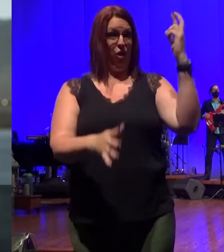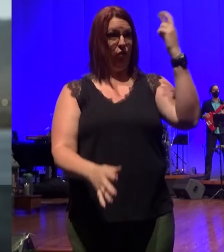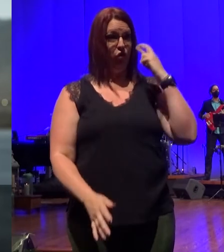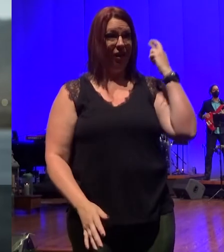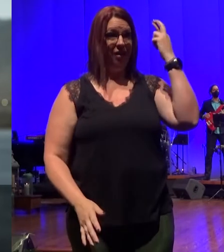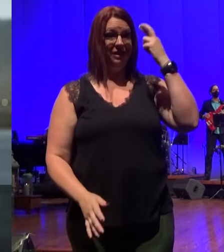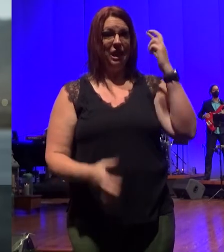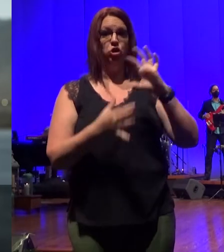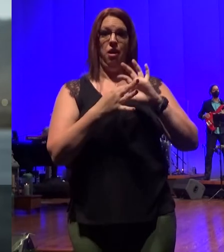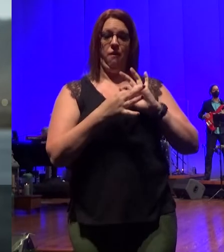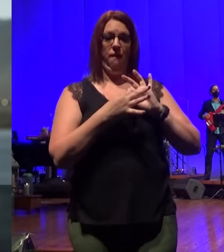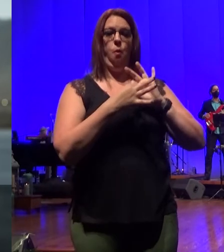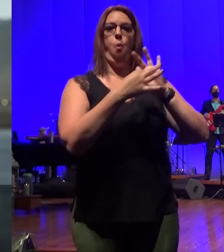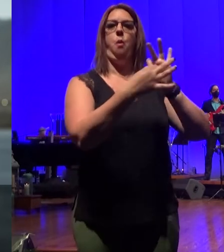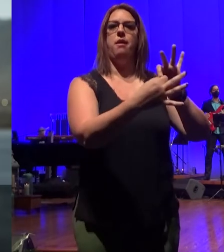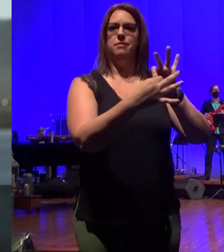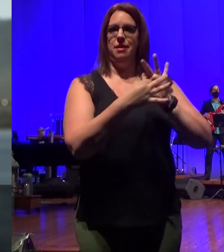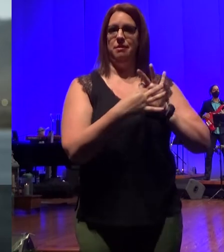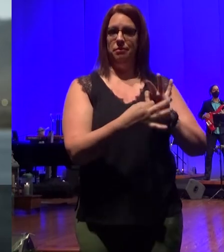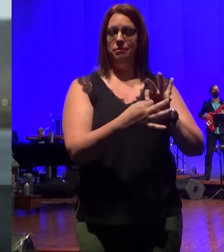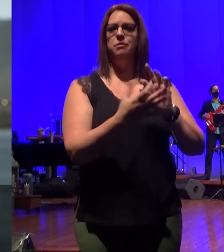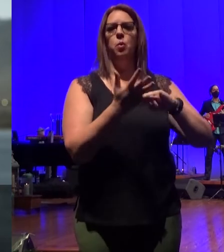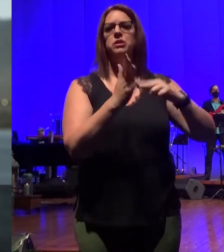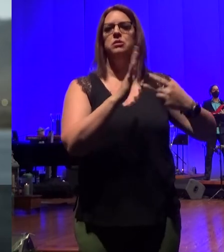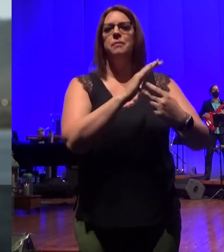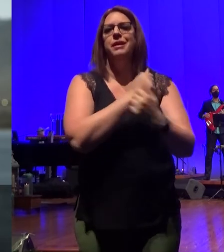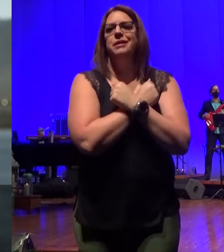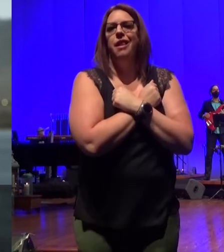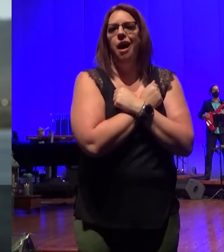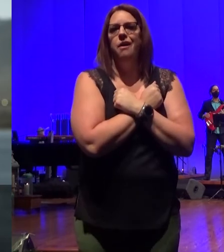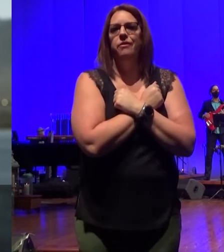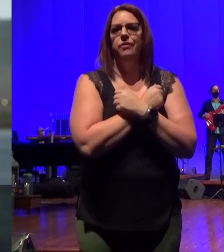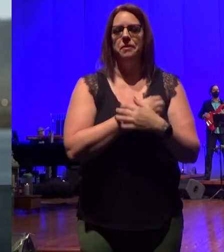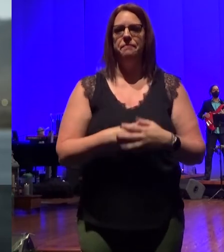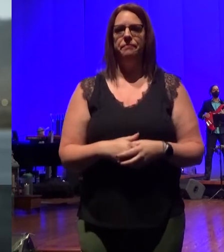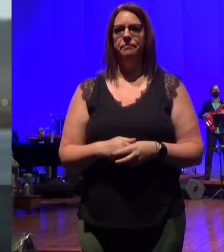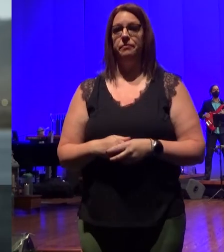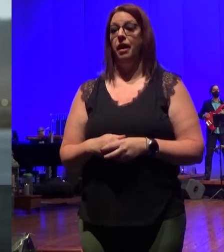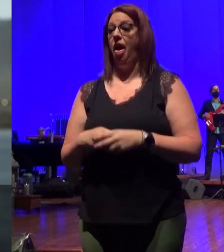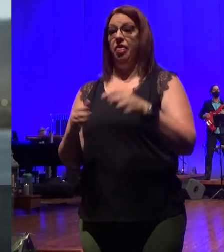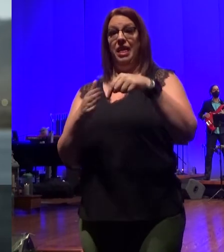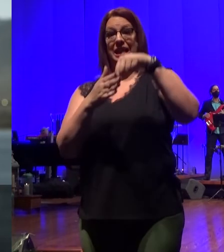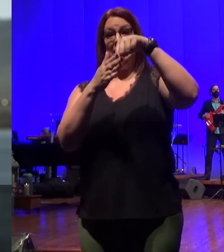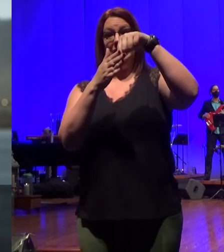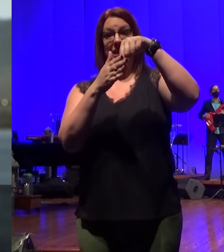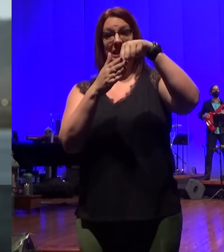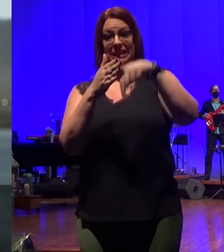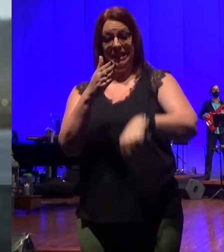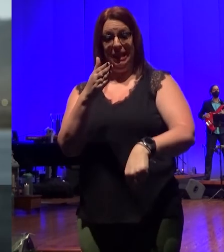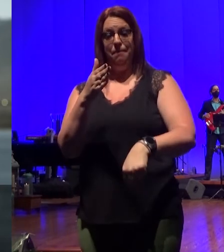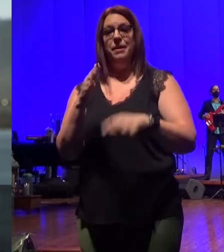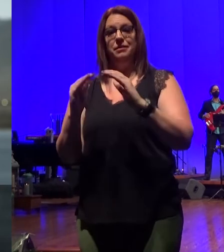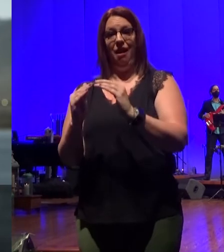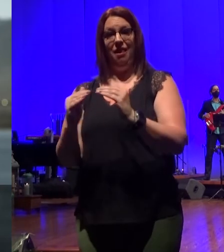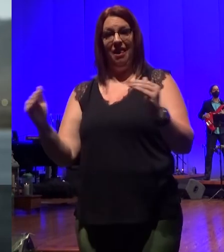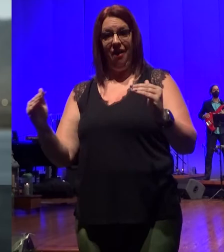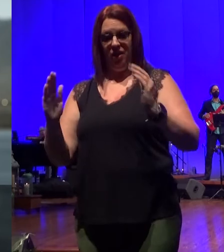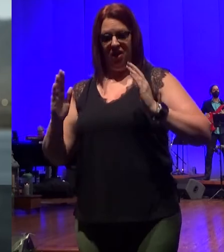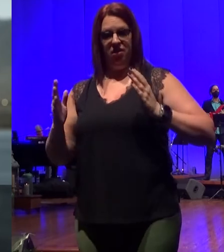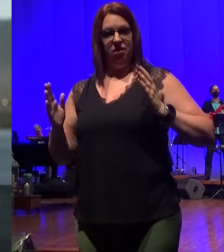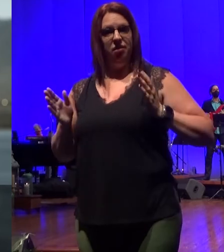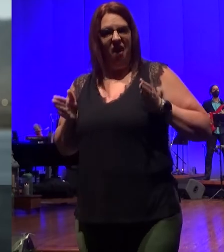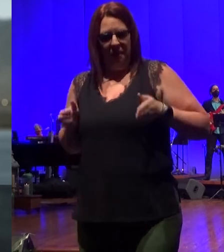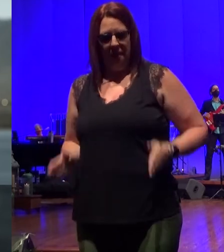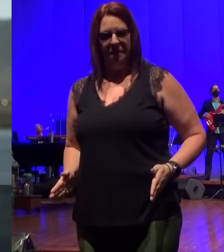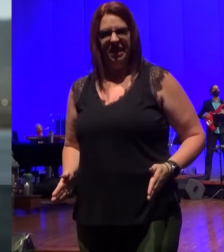of oneness, which is love. At the deepest level of being, you are one with all that